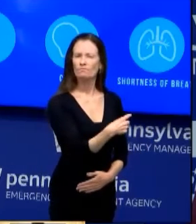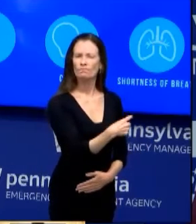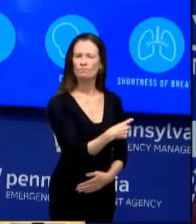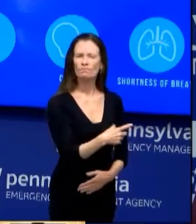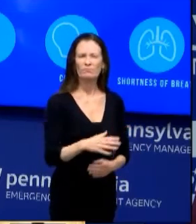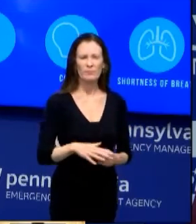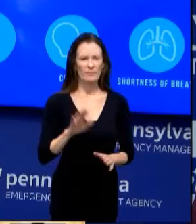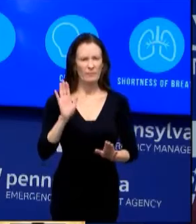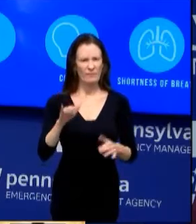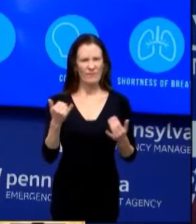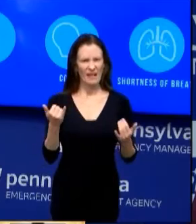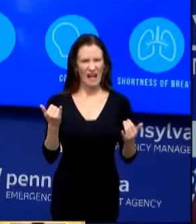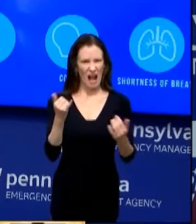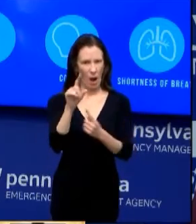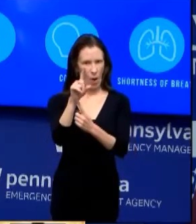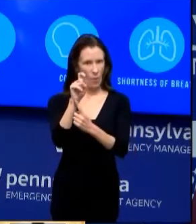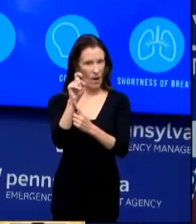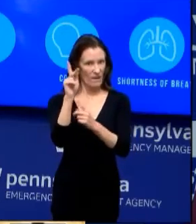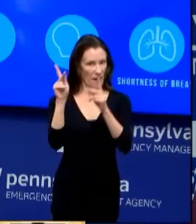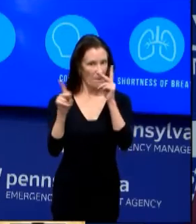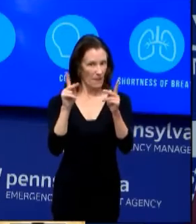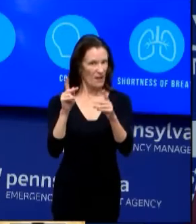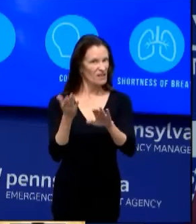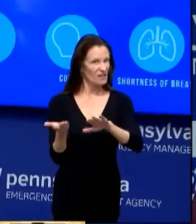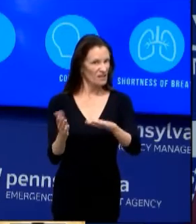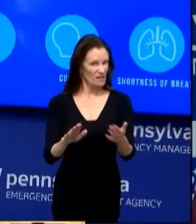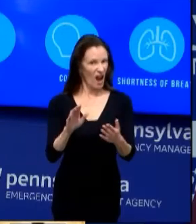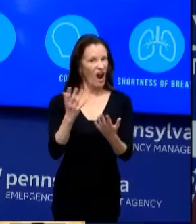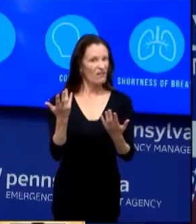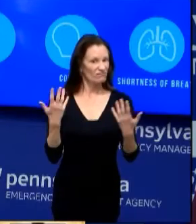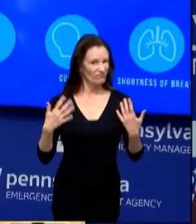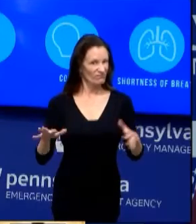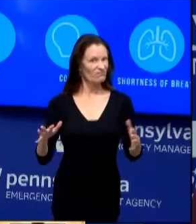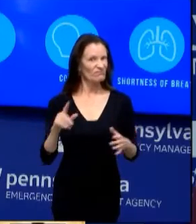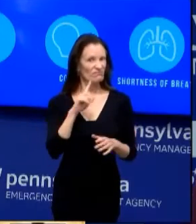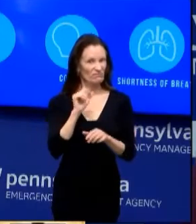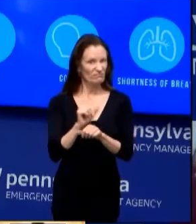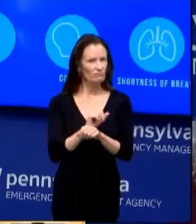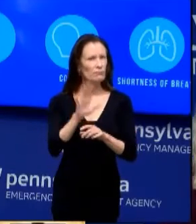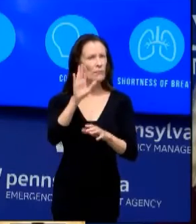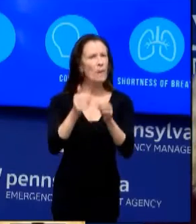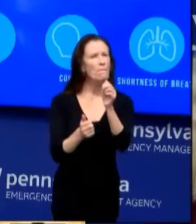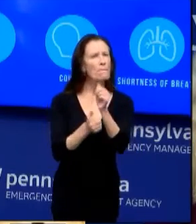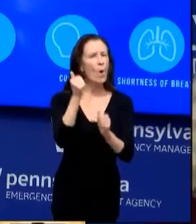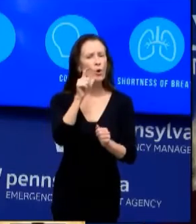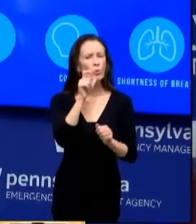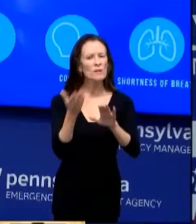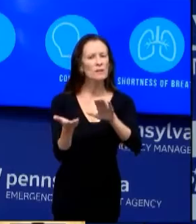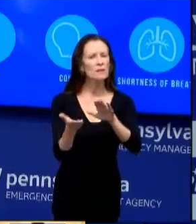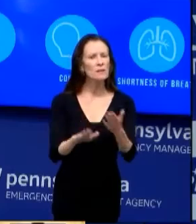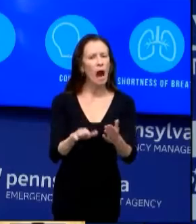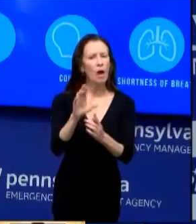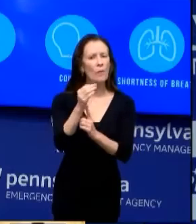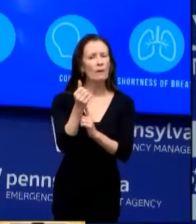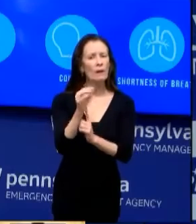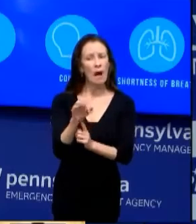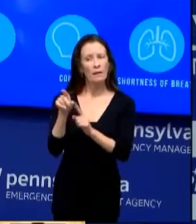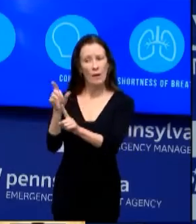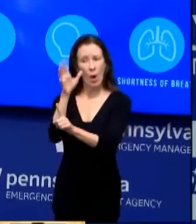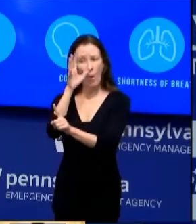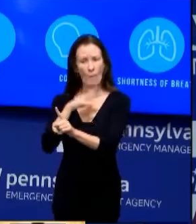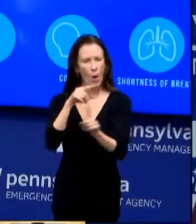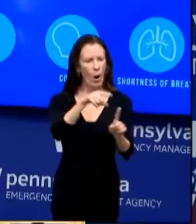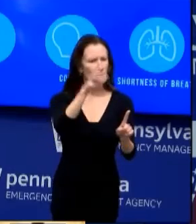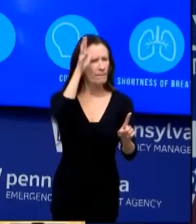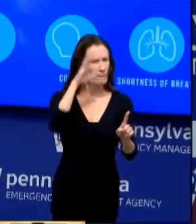women. Is the virus more deadly for men or for women? I don't have that specific breakdown at my fingertips. I know